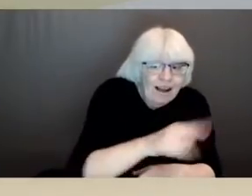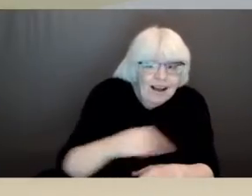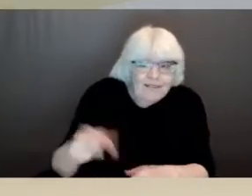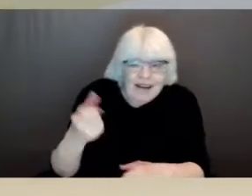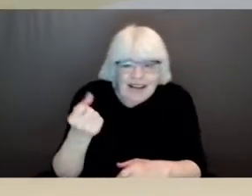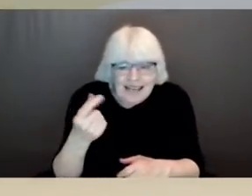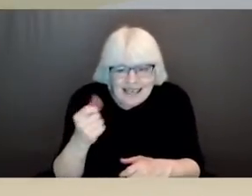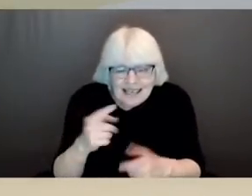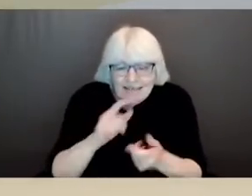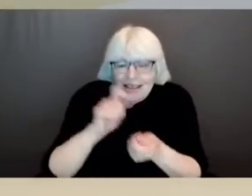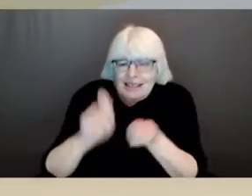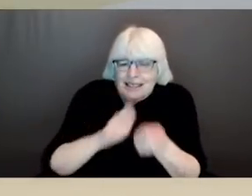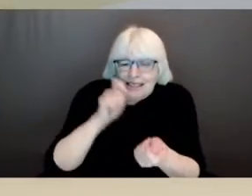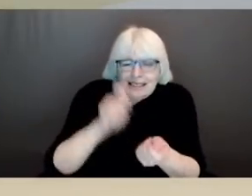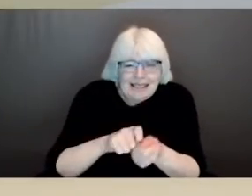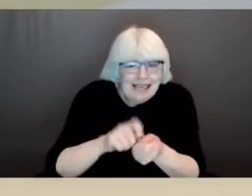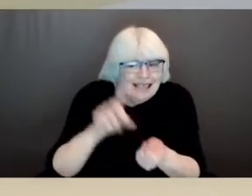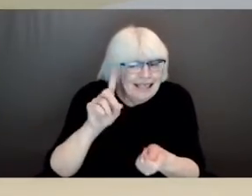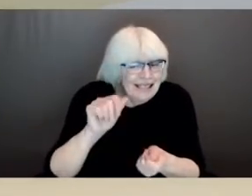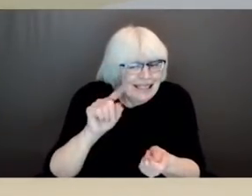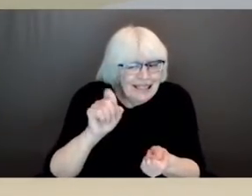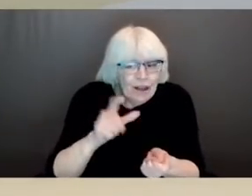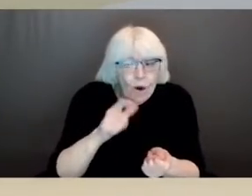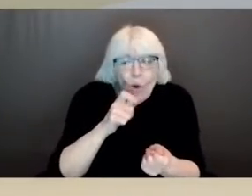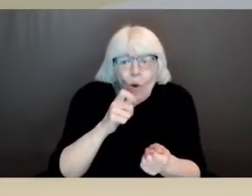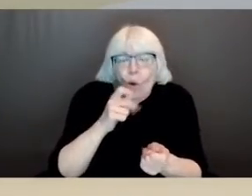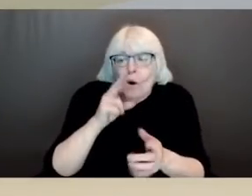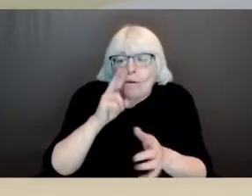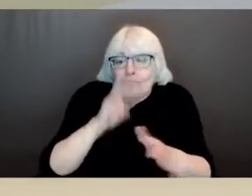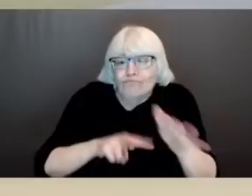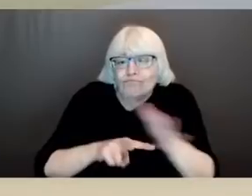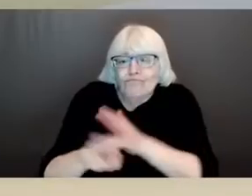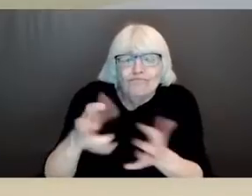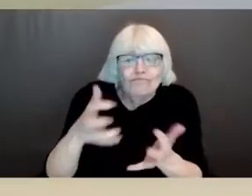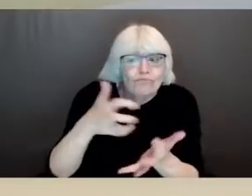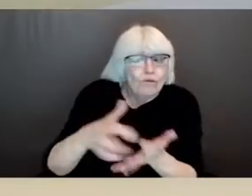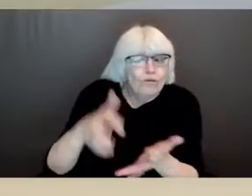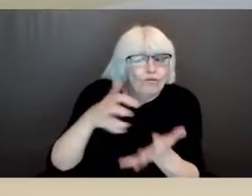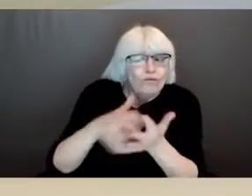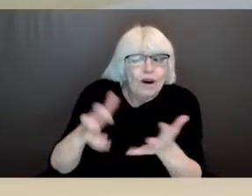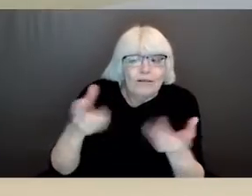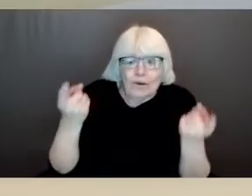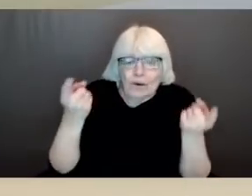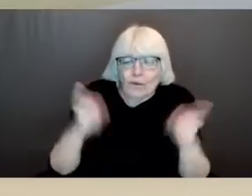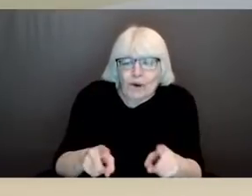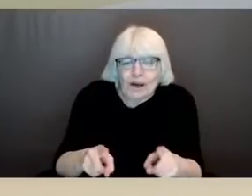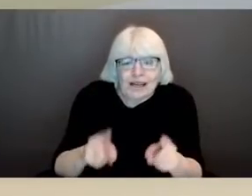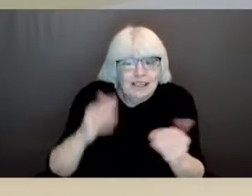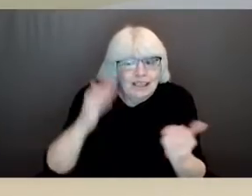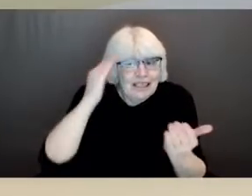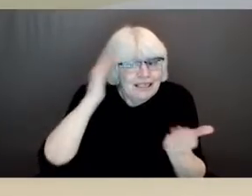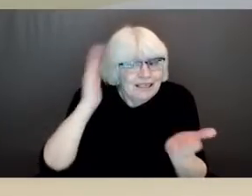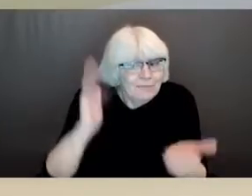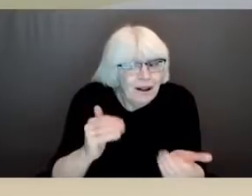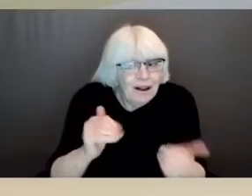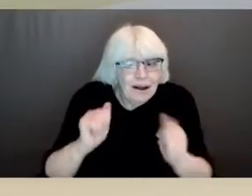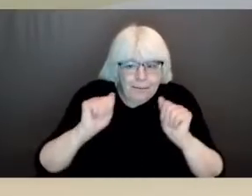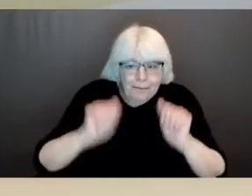a sense at this point, a rough timeline of when we might see shots in arms for kids, 5 to